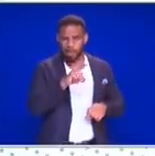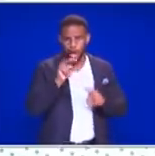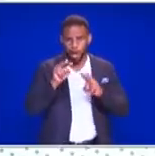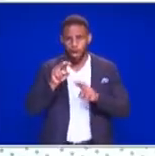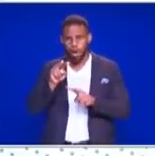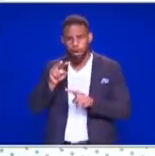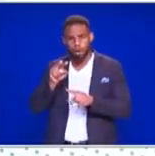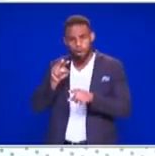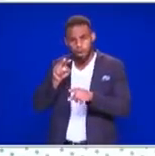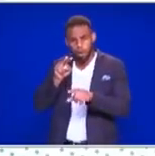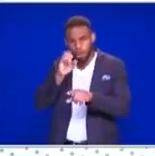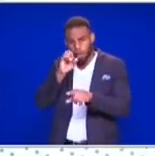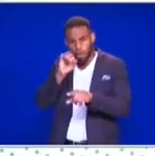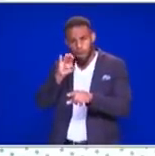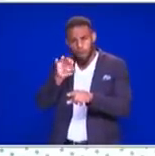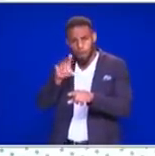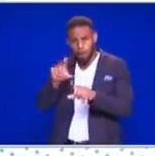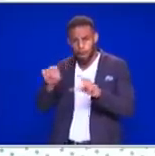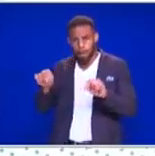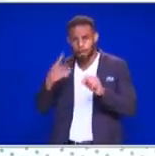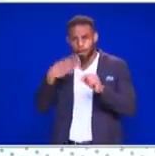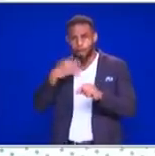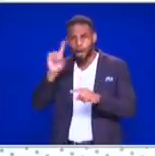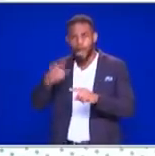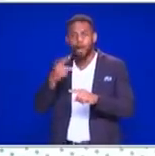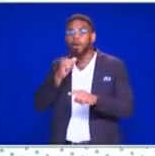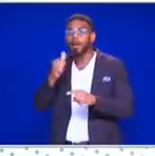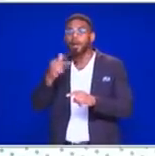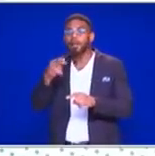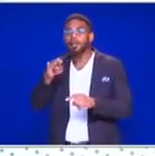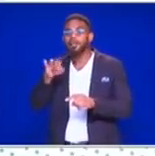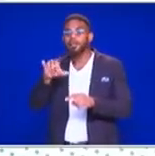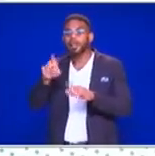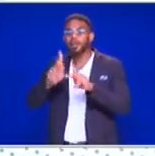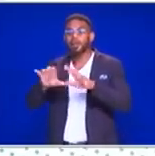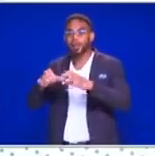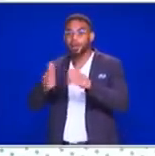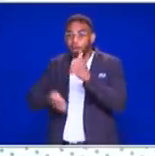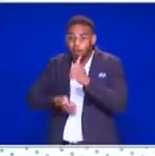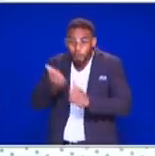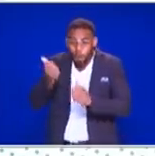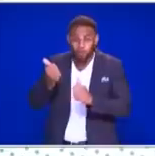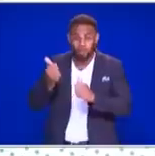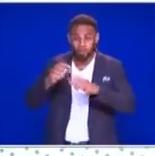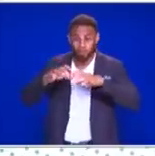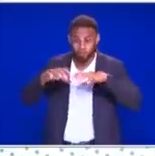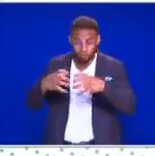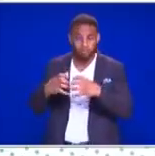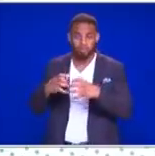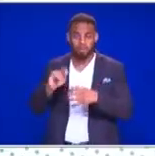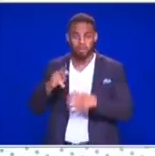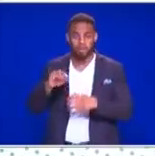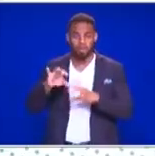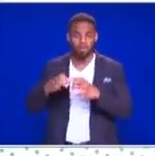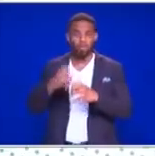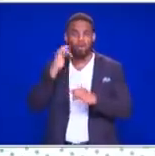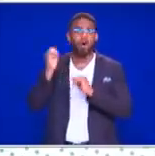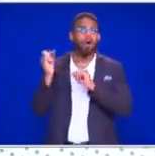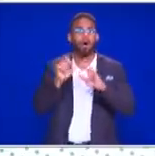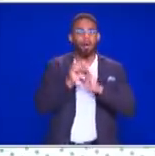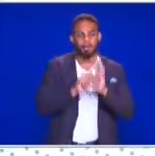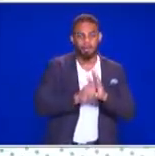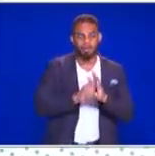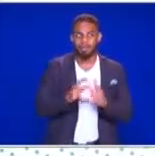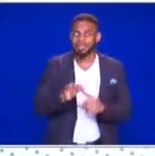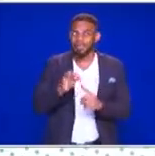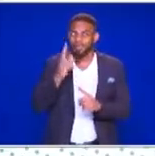orange bars in column 1, we see the white alone non-Hispanic population was the most prevalent racial or ethnic group for all